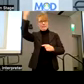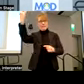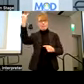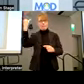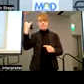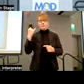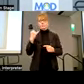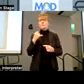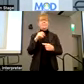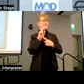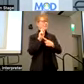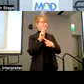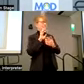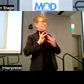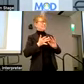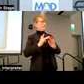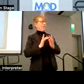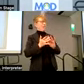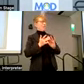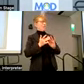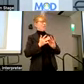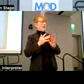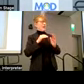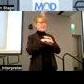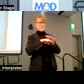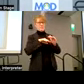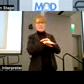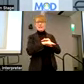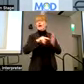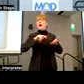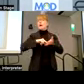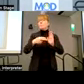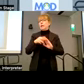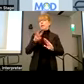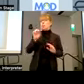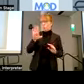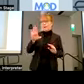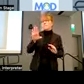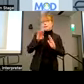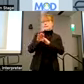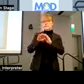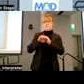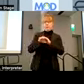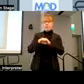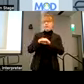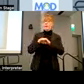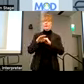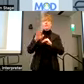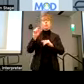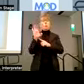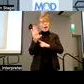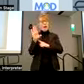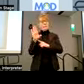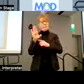we say digital accessibility. When I started, we talked about web accessibility because the web was kind of the main thing.